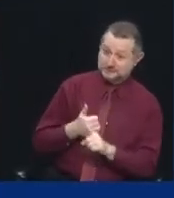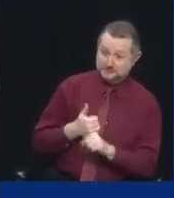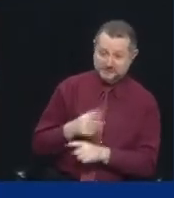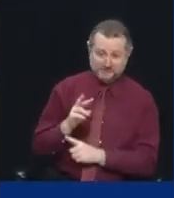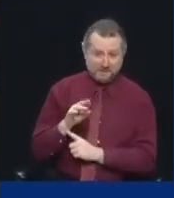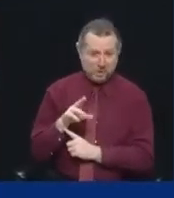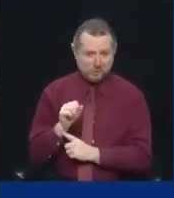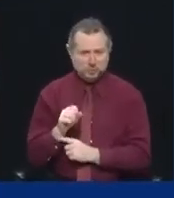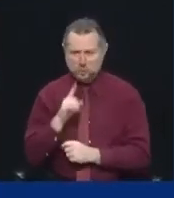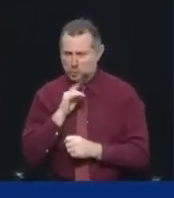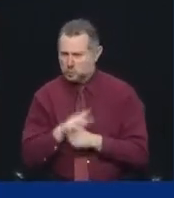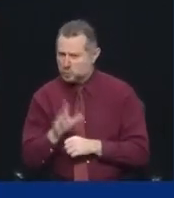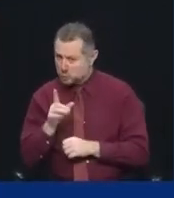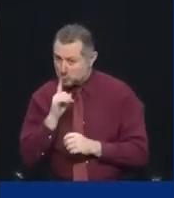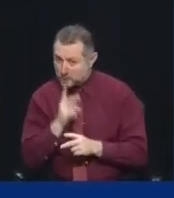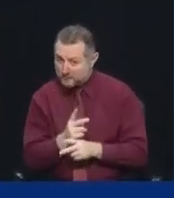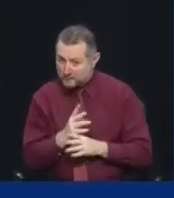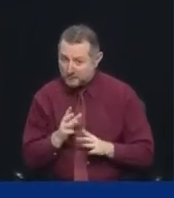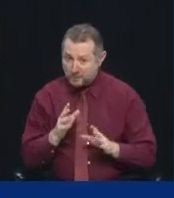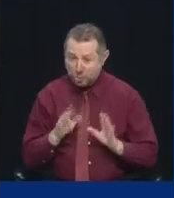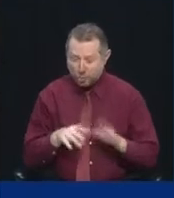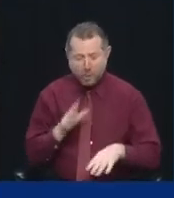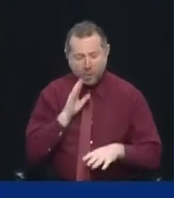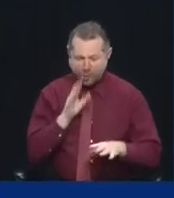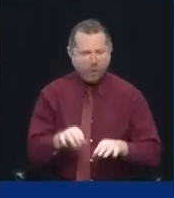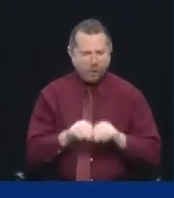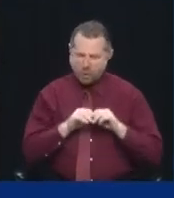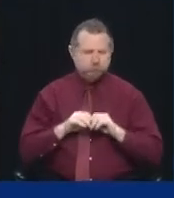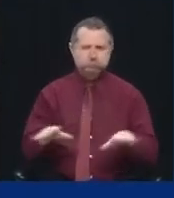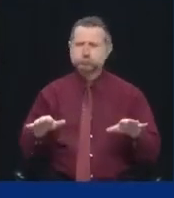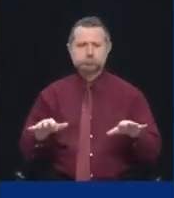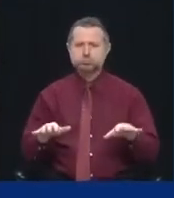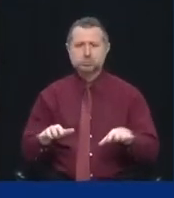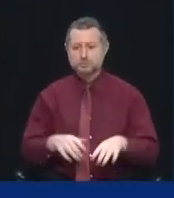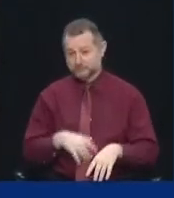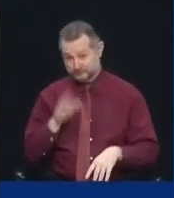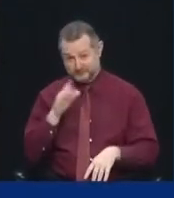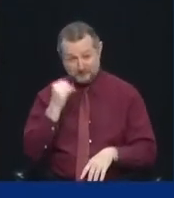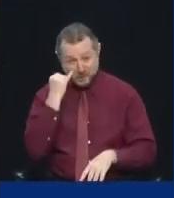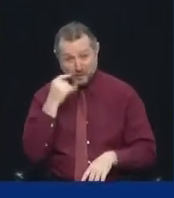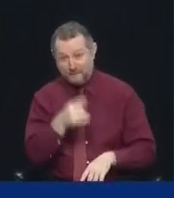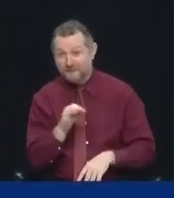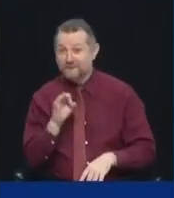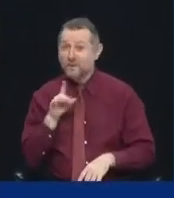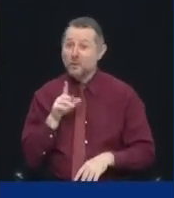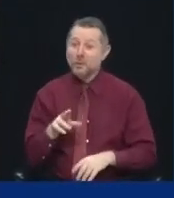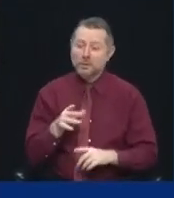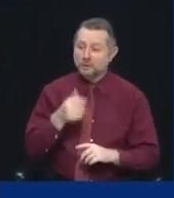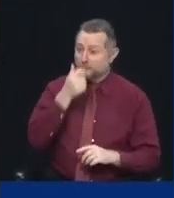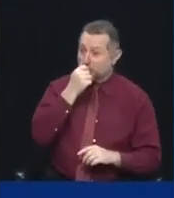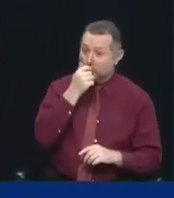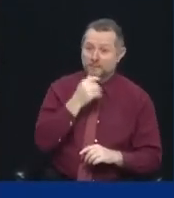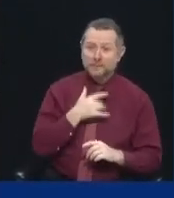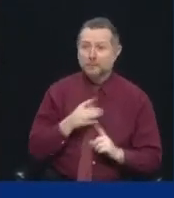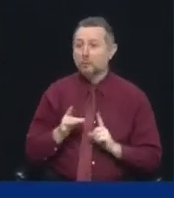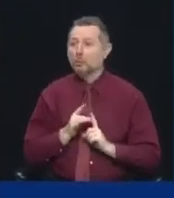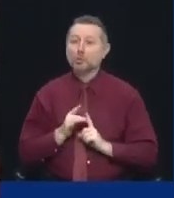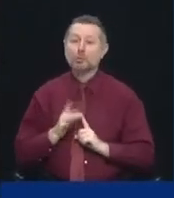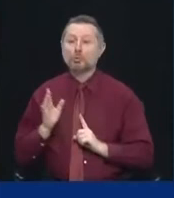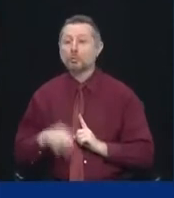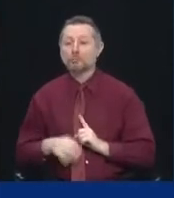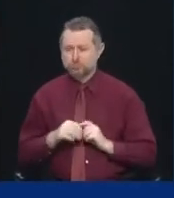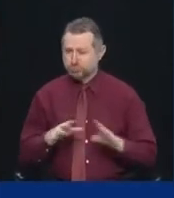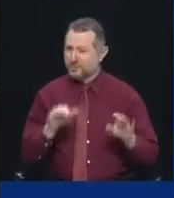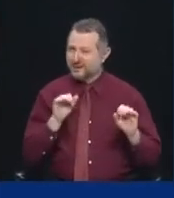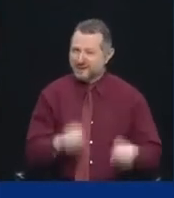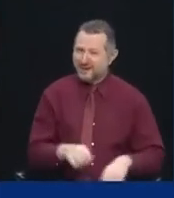don't take precautions, you spread the virus. If you get the flu and you go home to your household and you don't take precautions, you're gonna make the whole